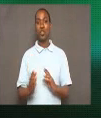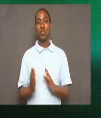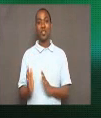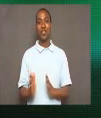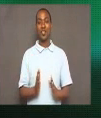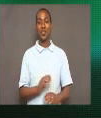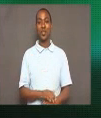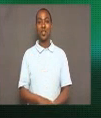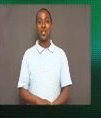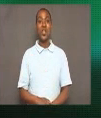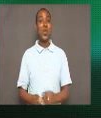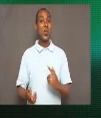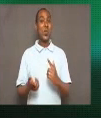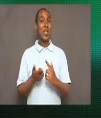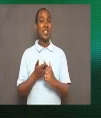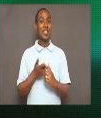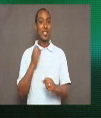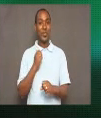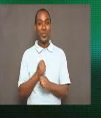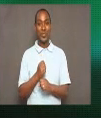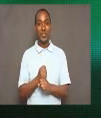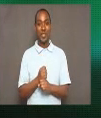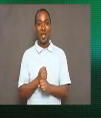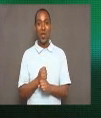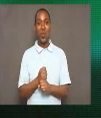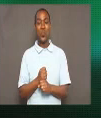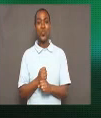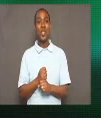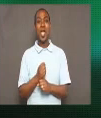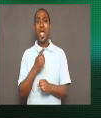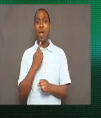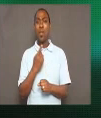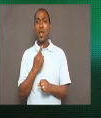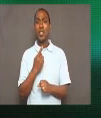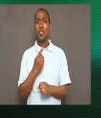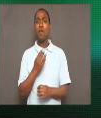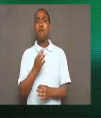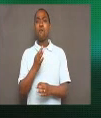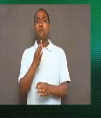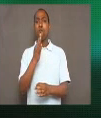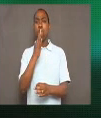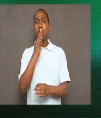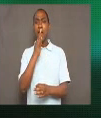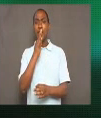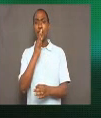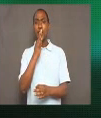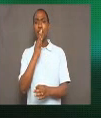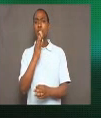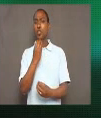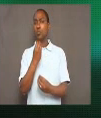The second job is that it emulsifies the fat in